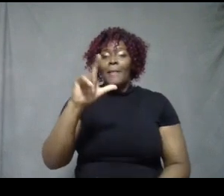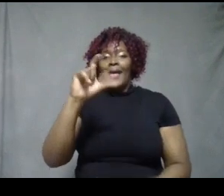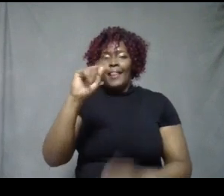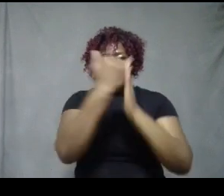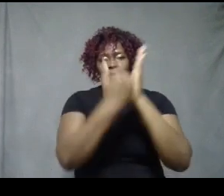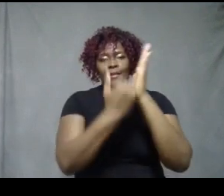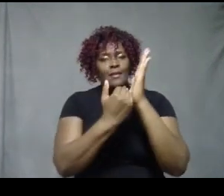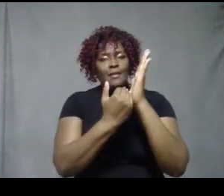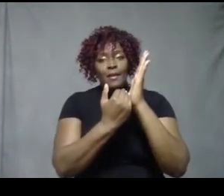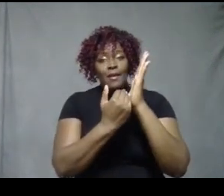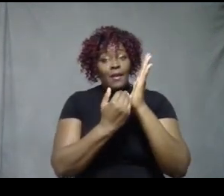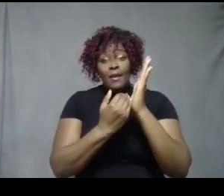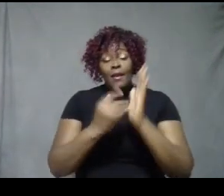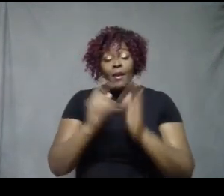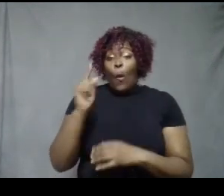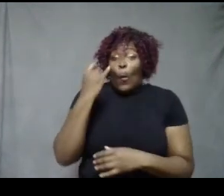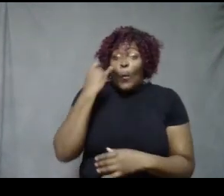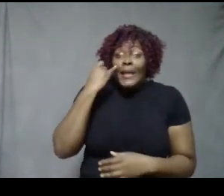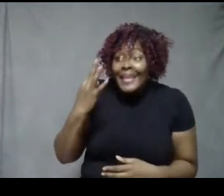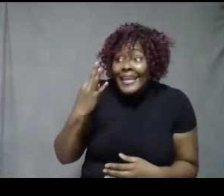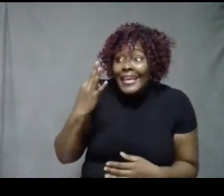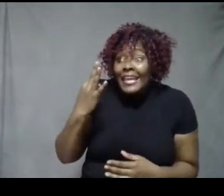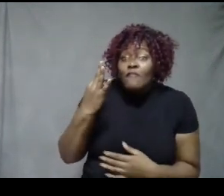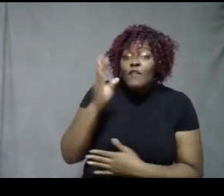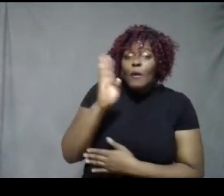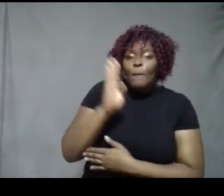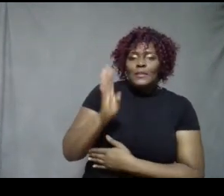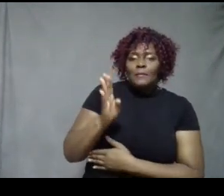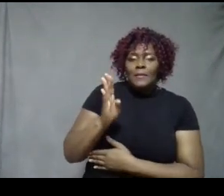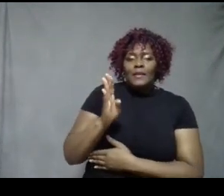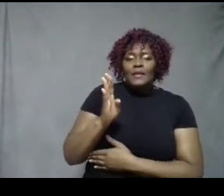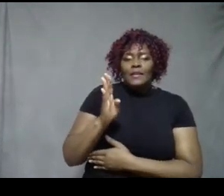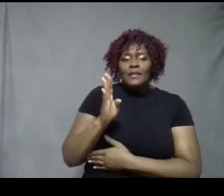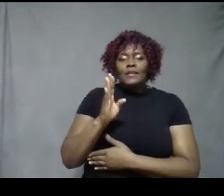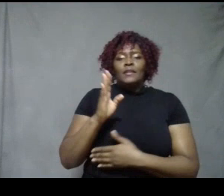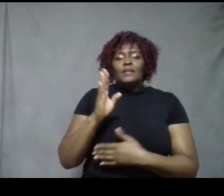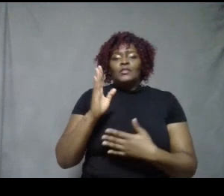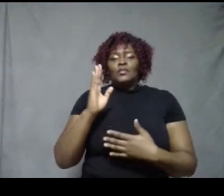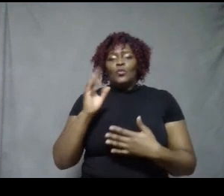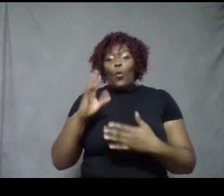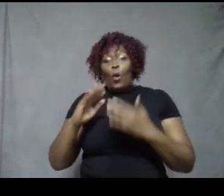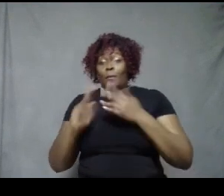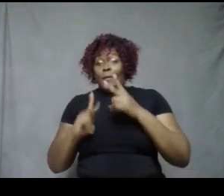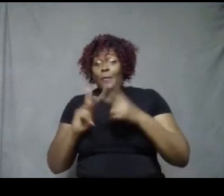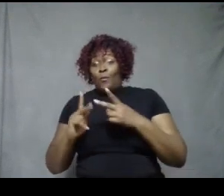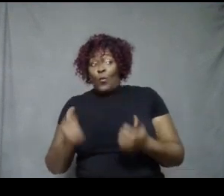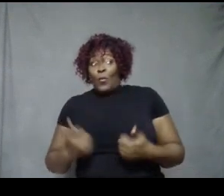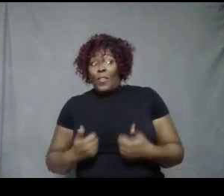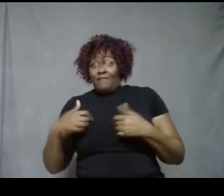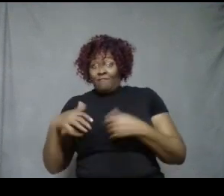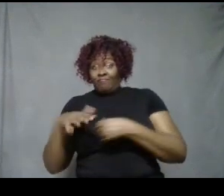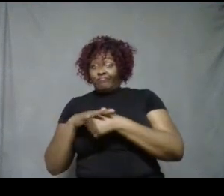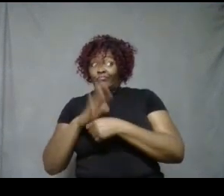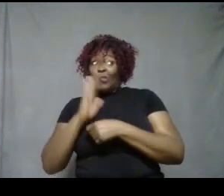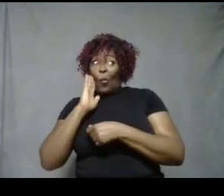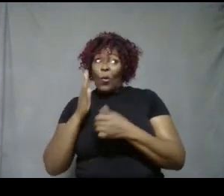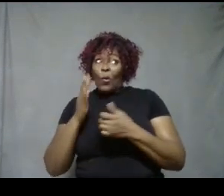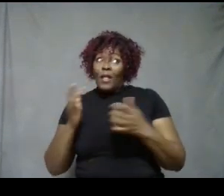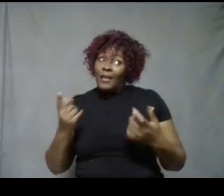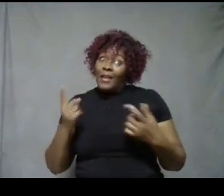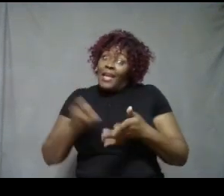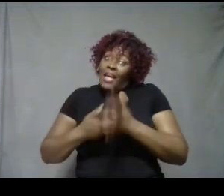and measures that the city of Boynton Beach and its residents will have to take to get him off of the ballot. I